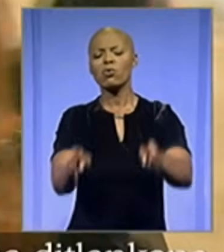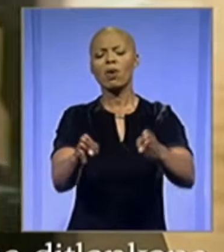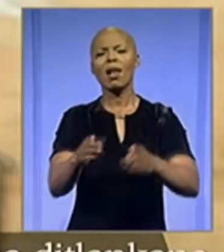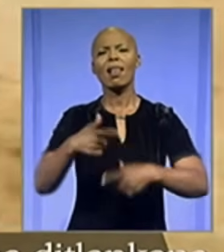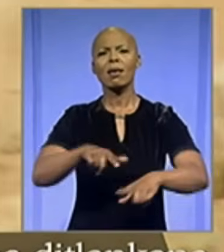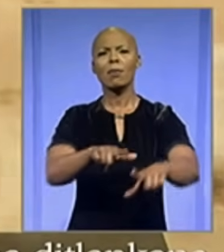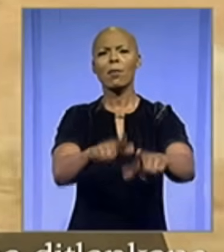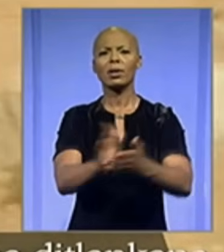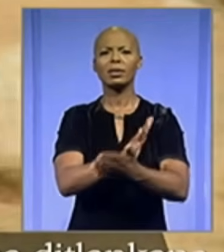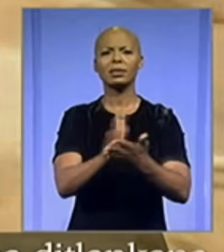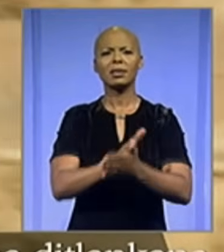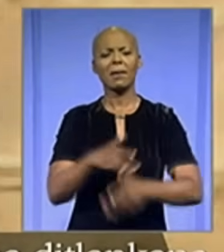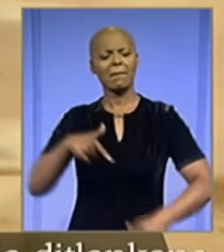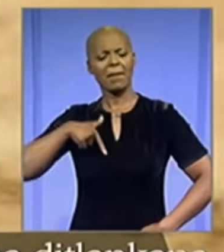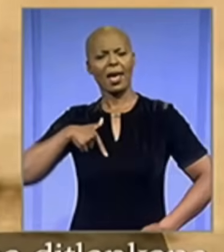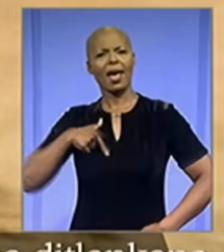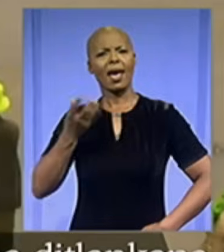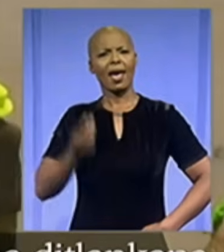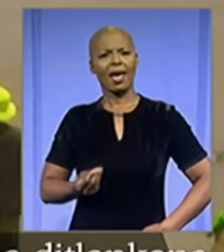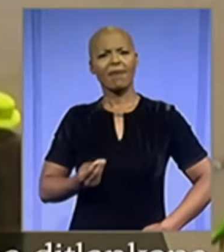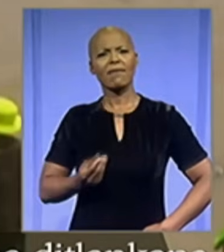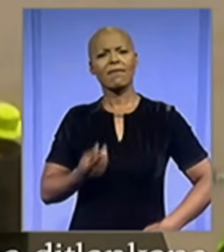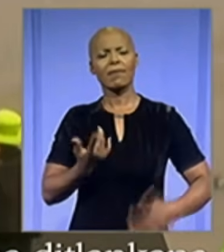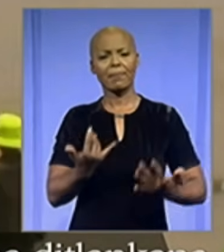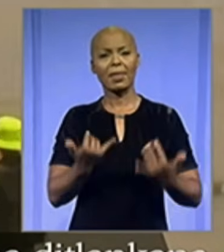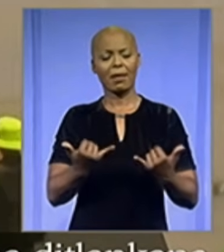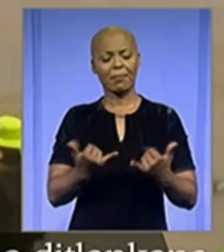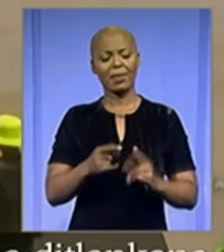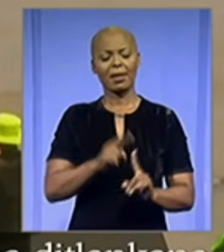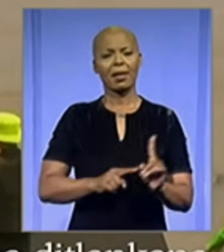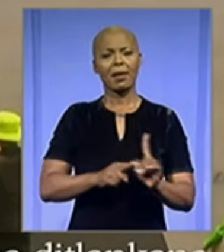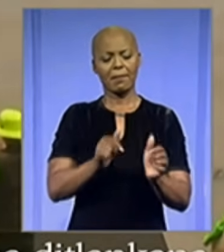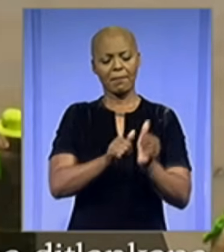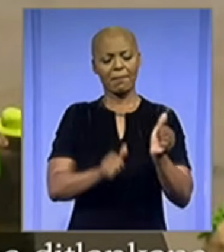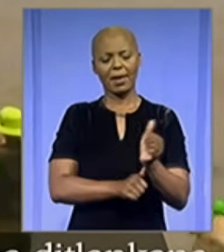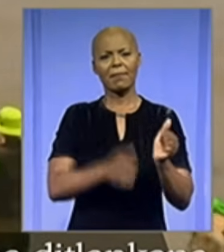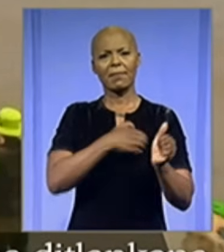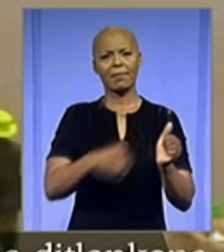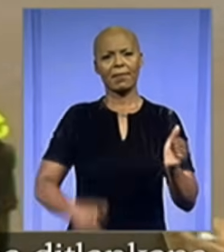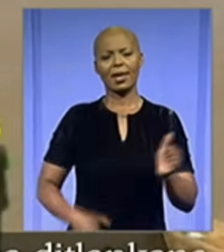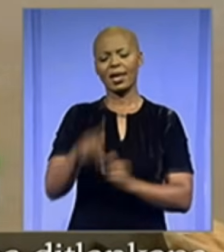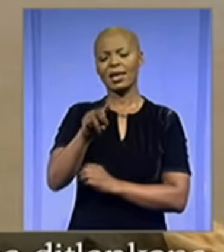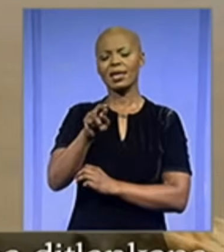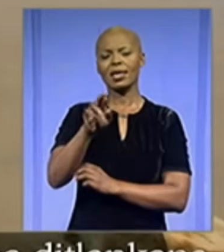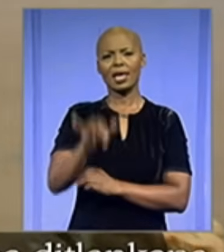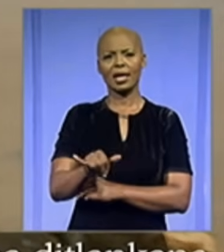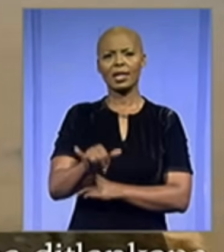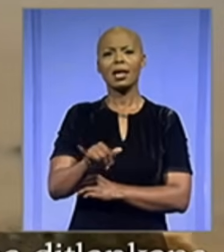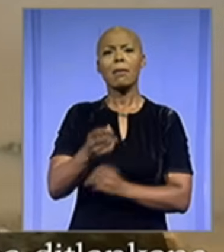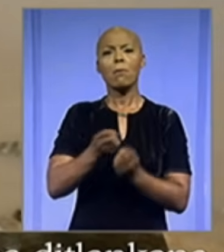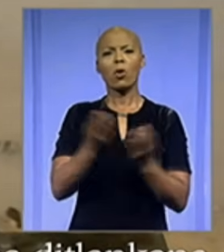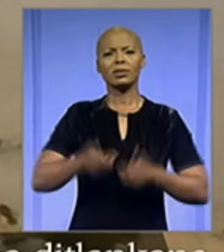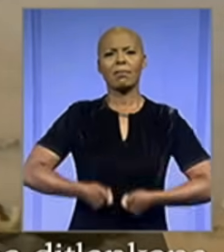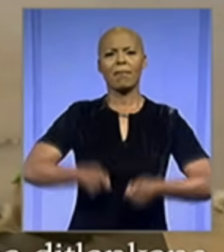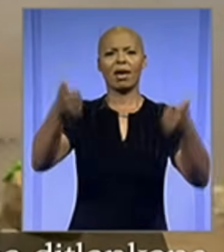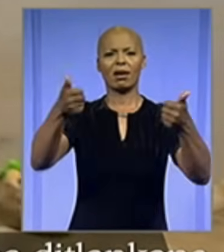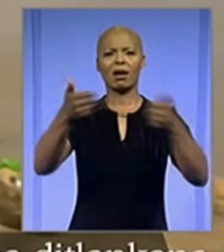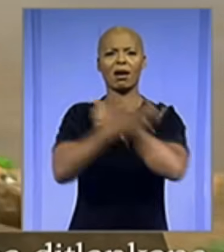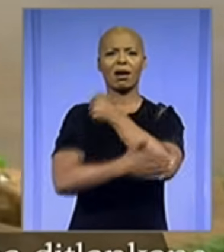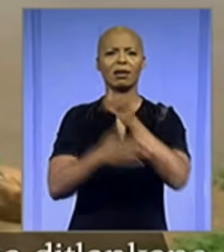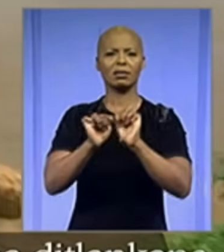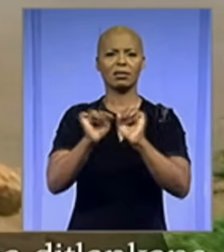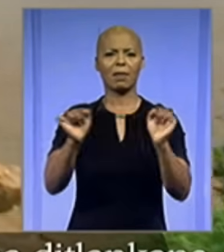ba tlhometse ka botlalo dibetsa, mme motlatsamoporesidente Kenny Kunene o boletse fa ba kgonne go busetsa morago bafaladi ba ba